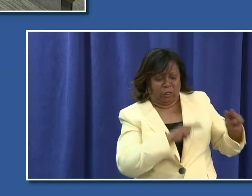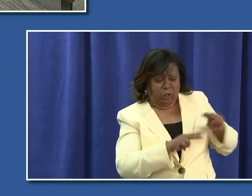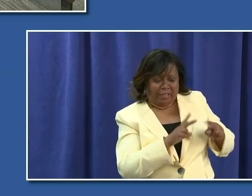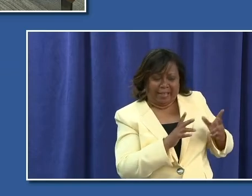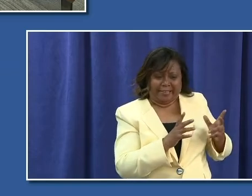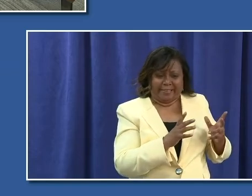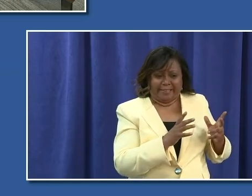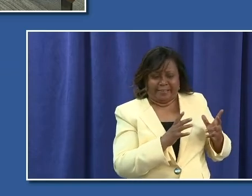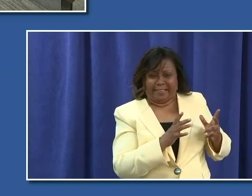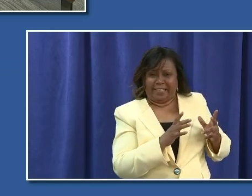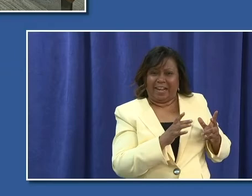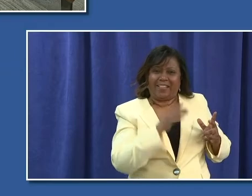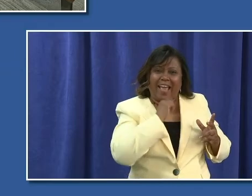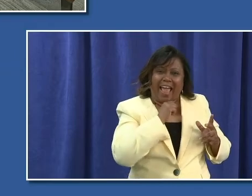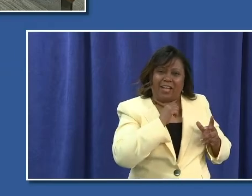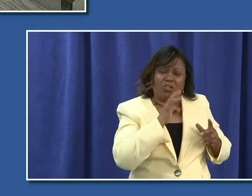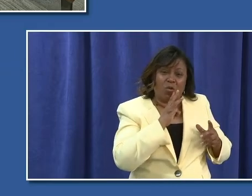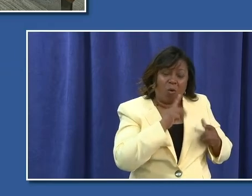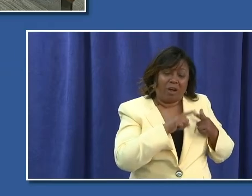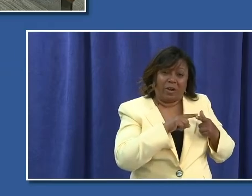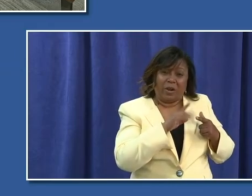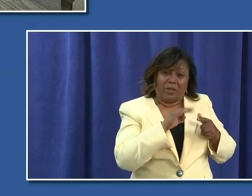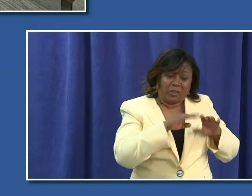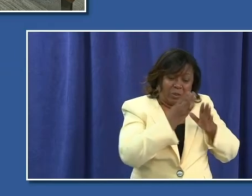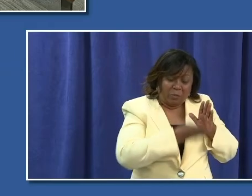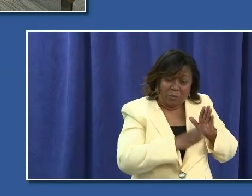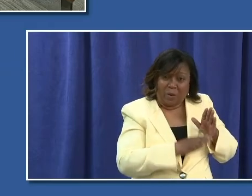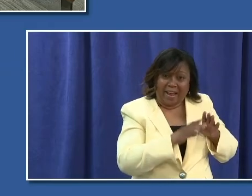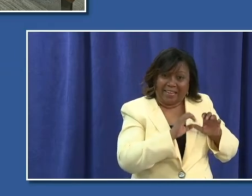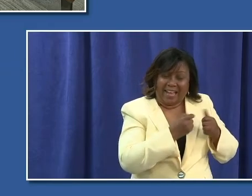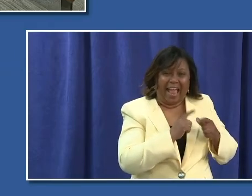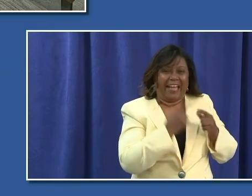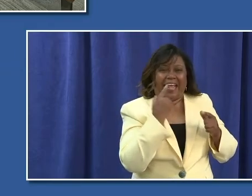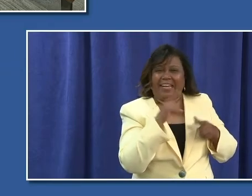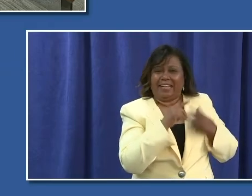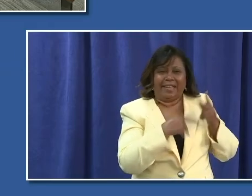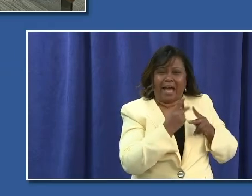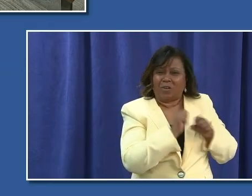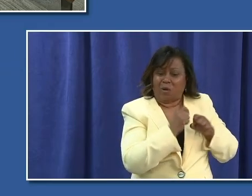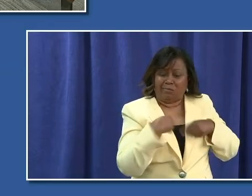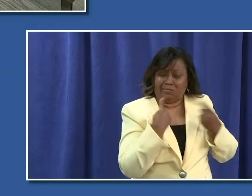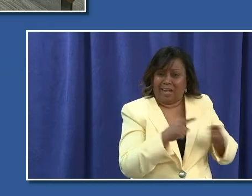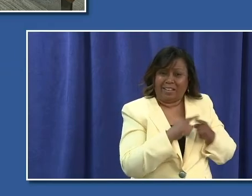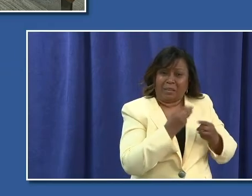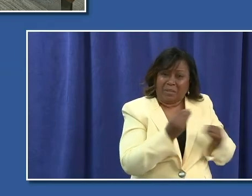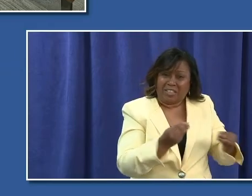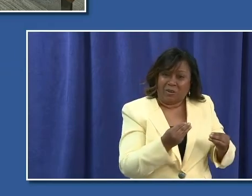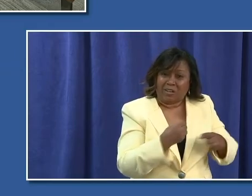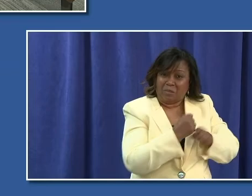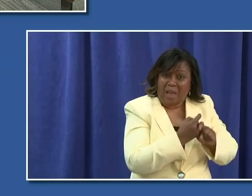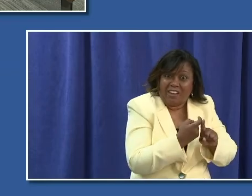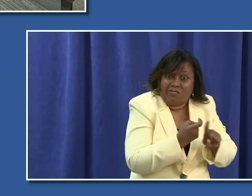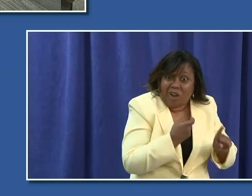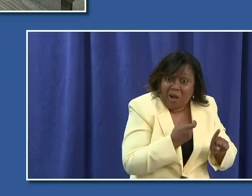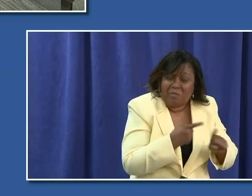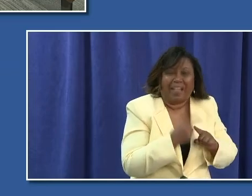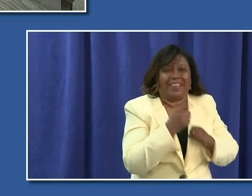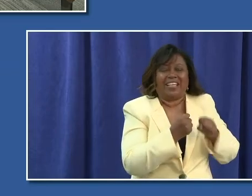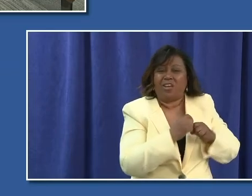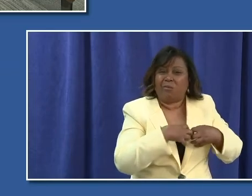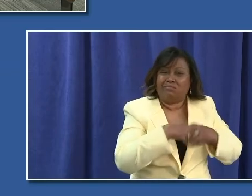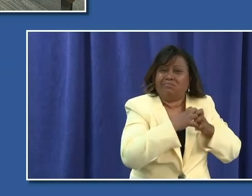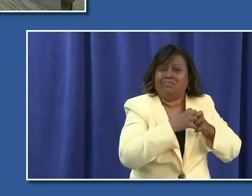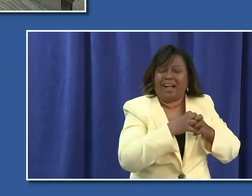the age of the water main, the break history, the leak history, and any type of work that we've done, the material that it was made out of, the year that it